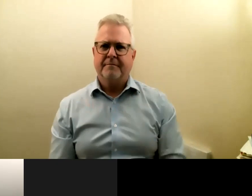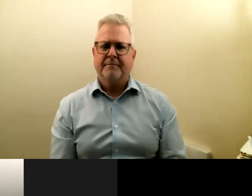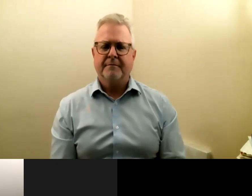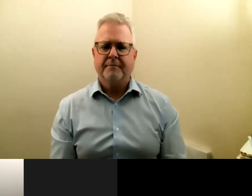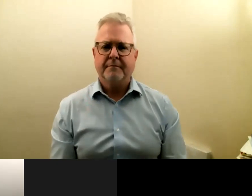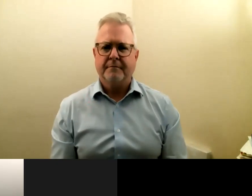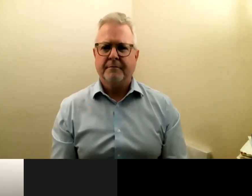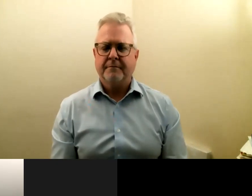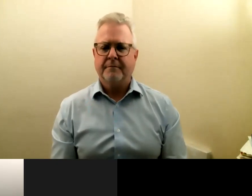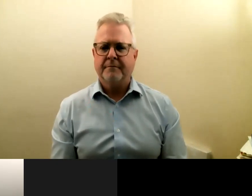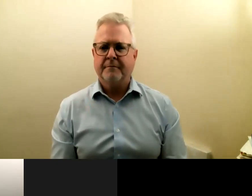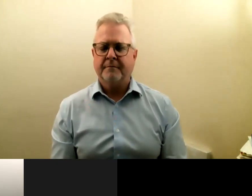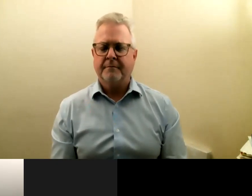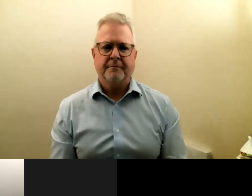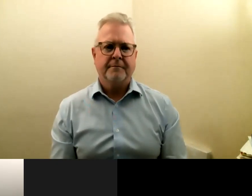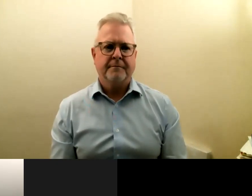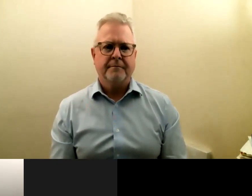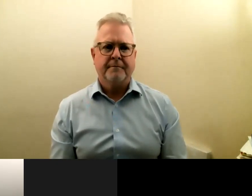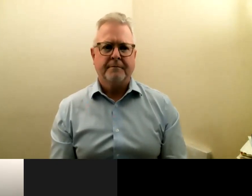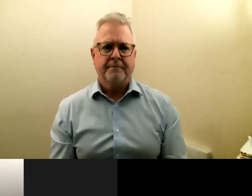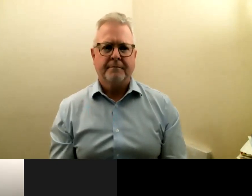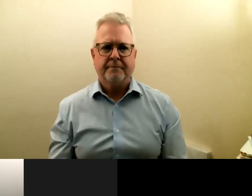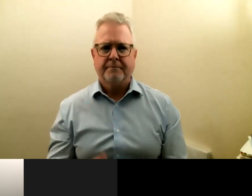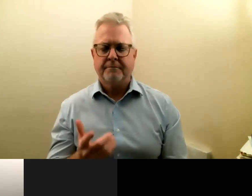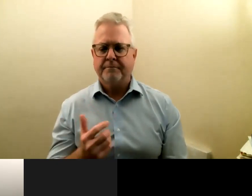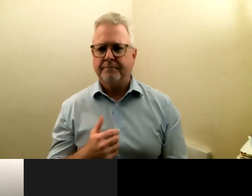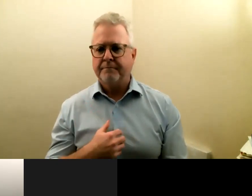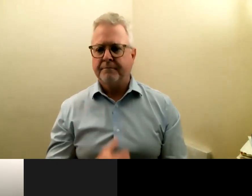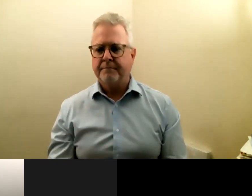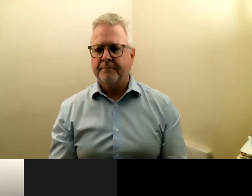feel that they've been neglected. I'm trying to understand that better.